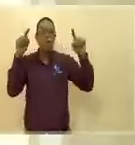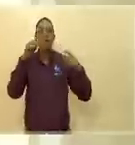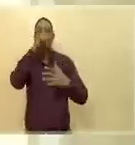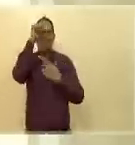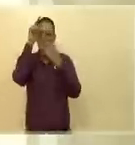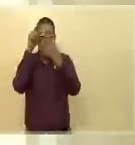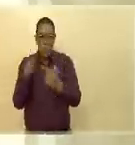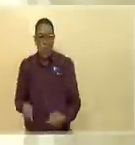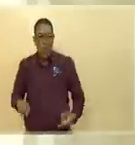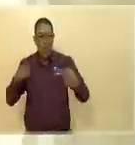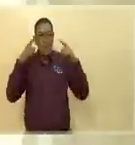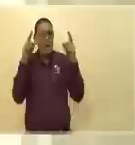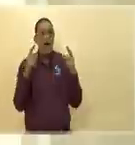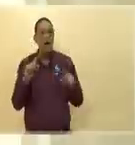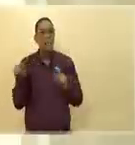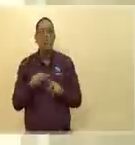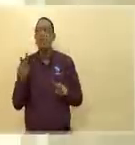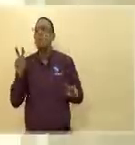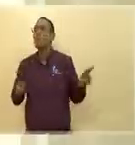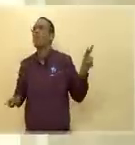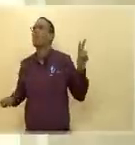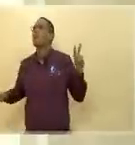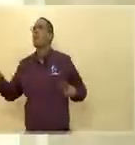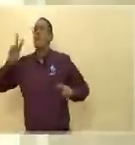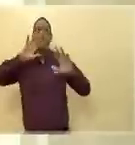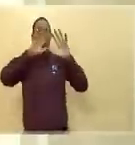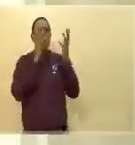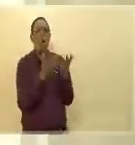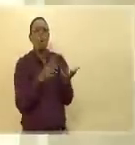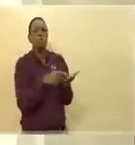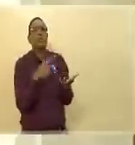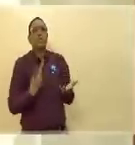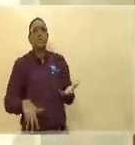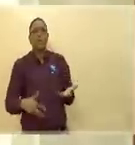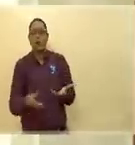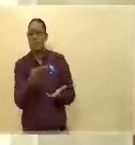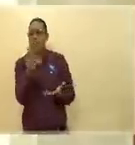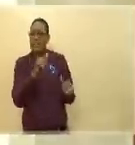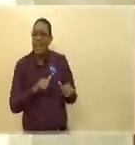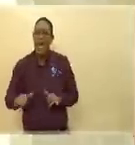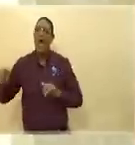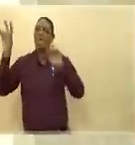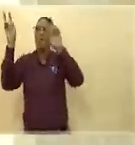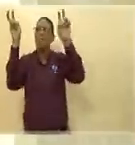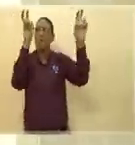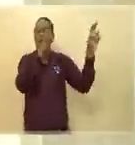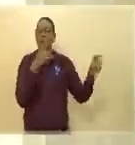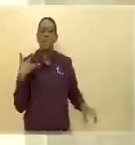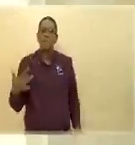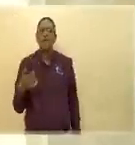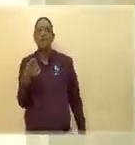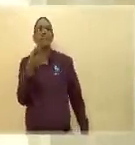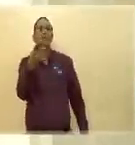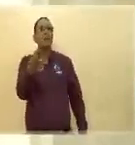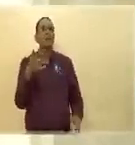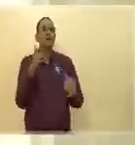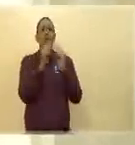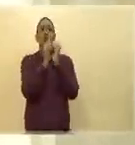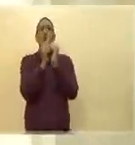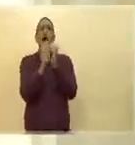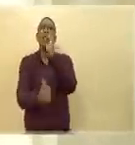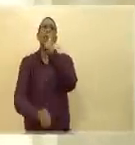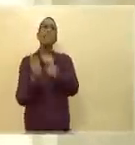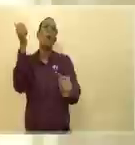goals. Now, when you look around the world, there are a couple of common themes that unite the